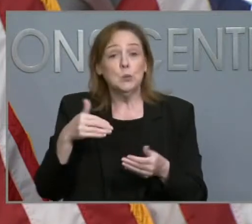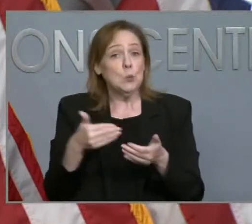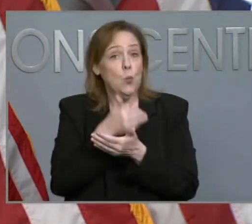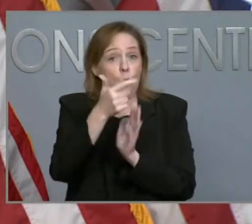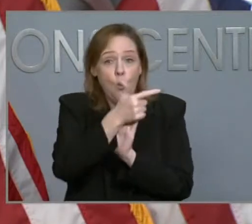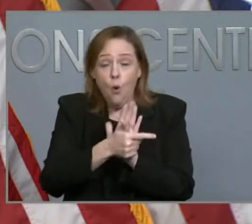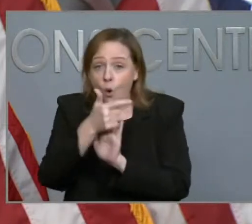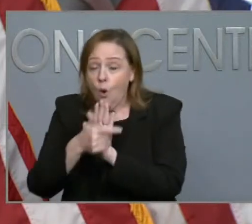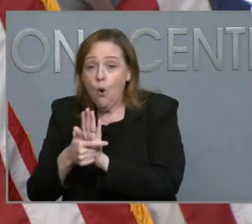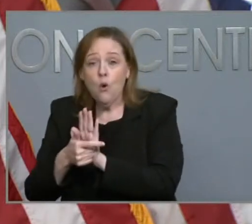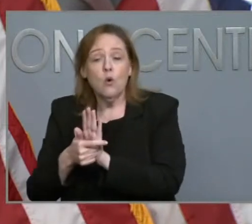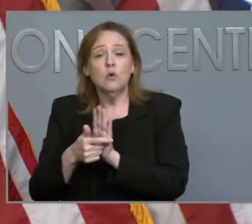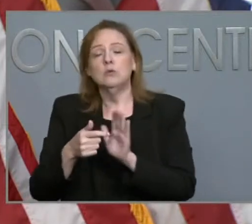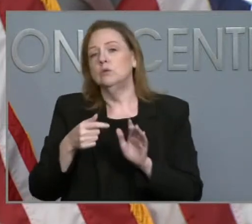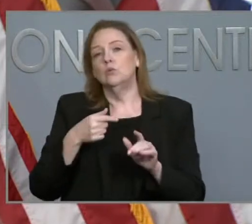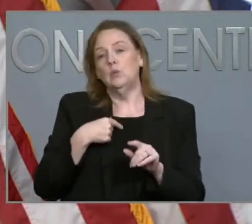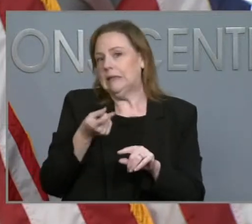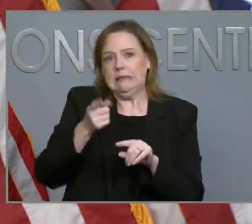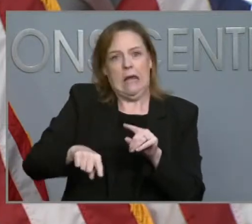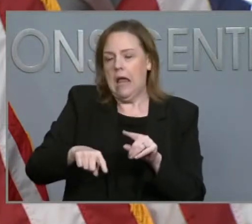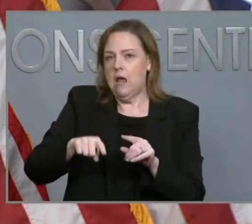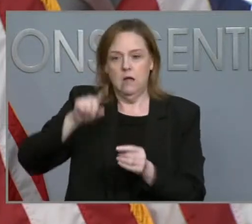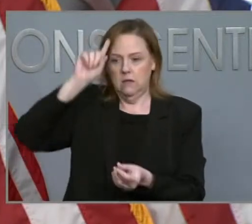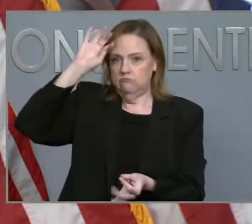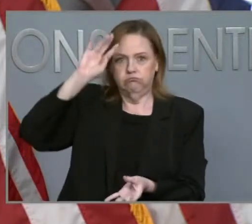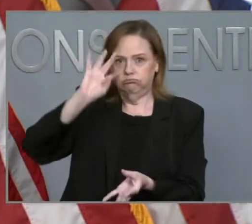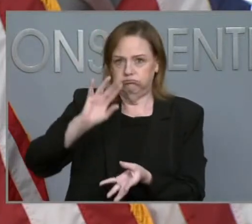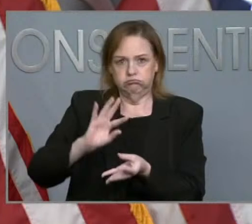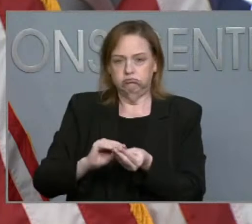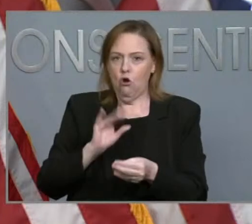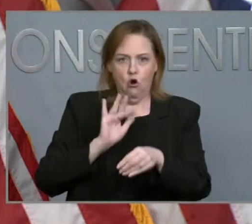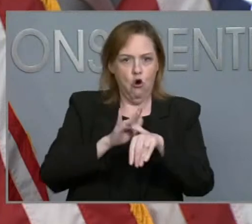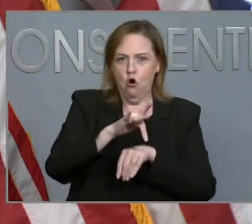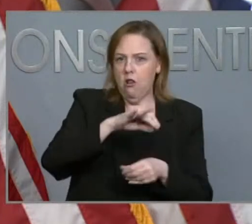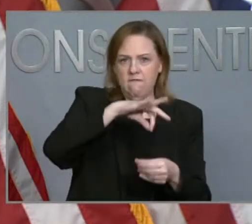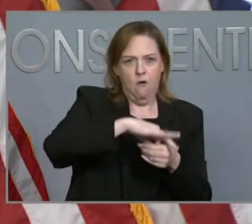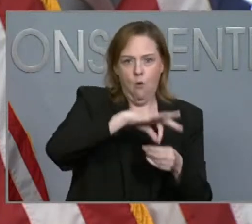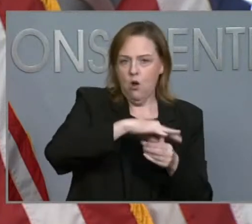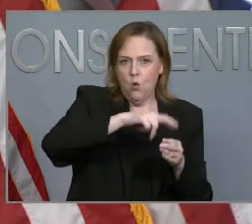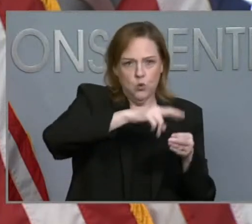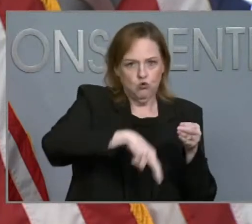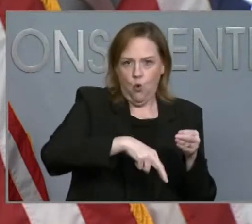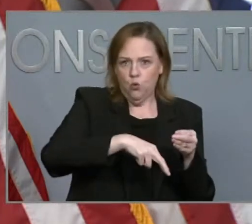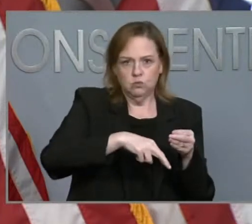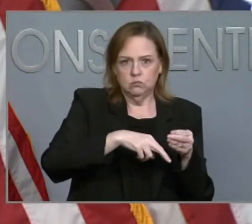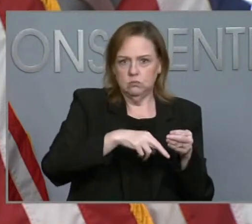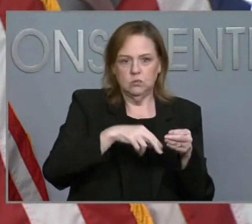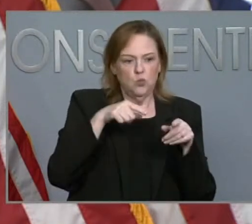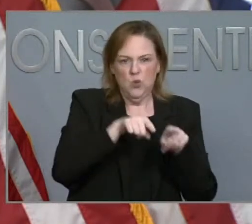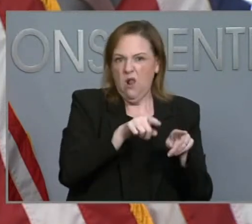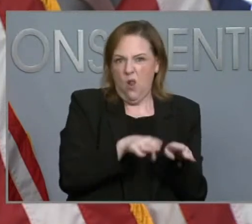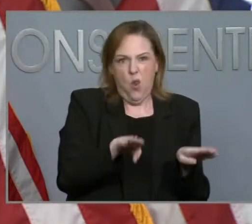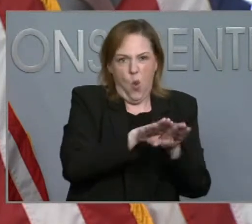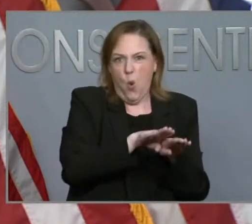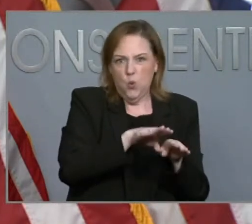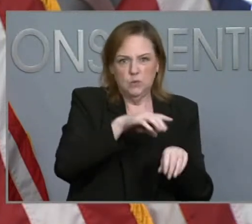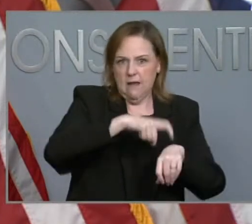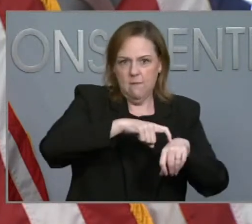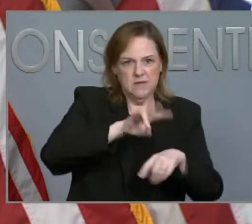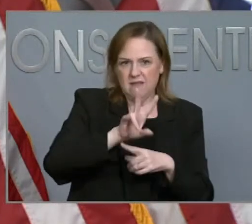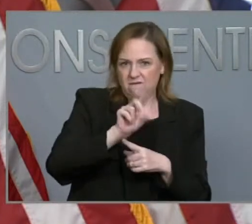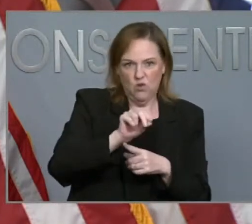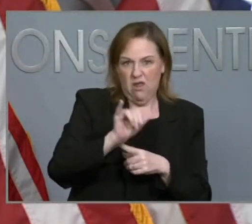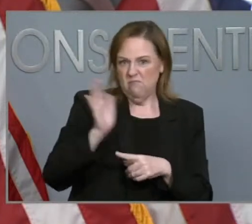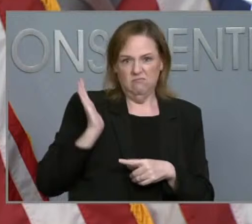cannot tabulate and upload the early voting results at the close of polls like we've been able to do in the